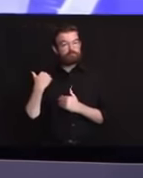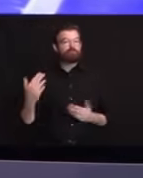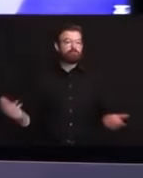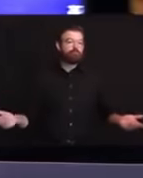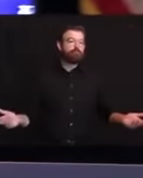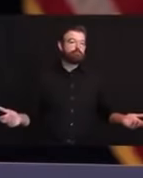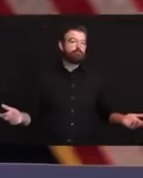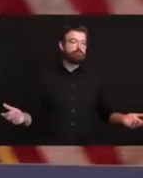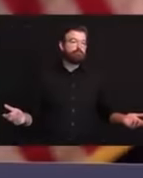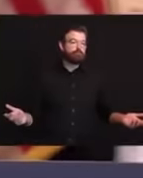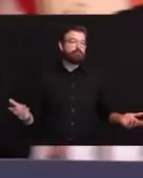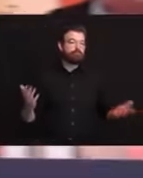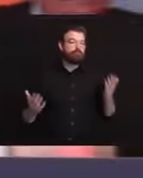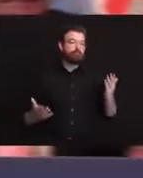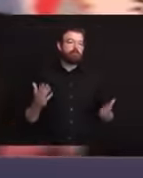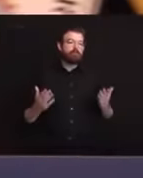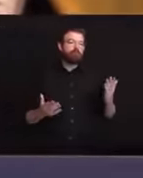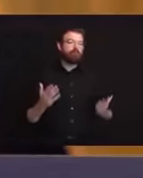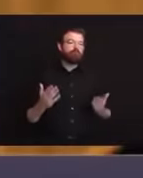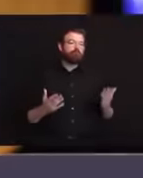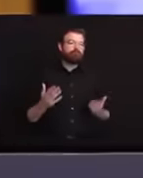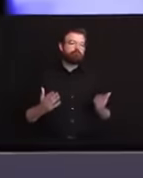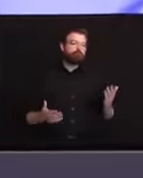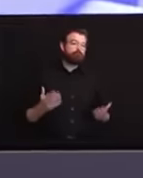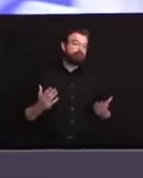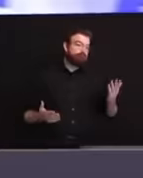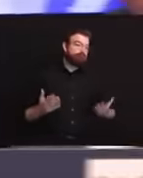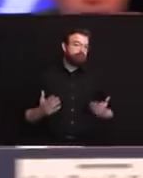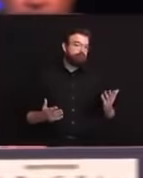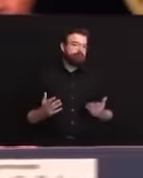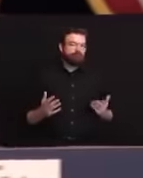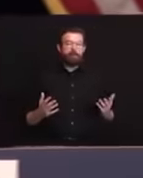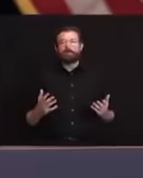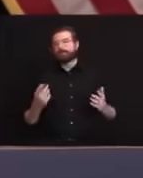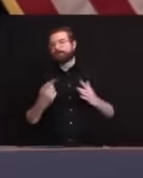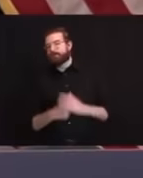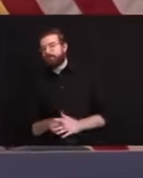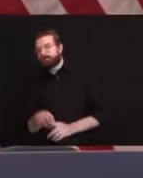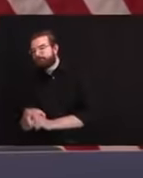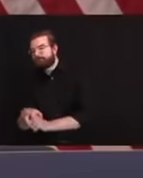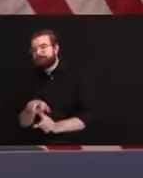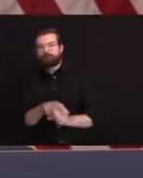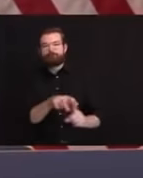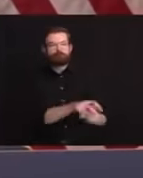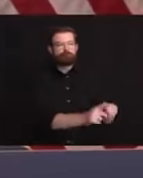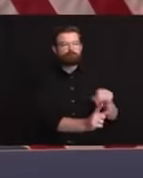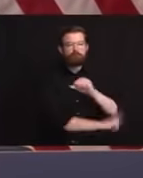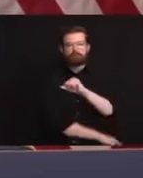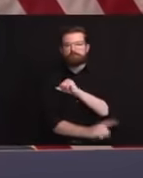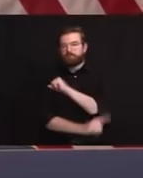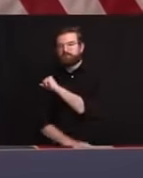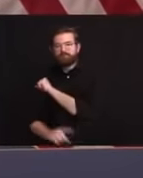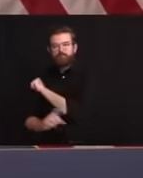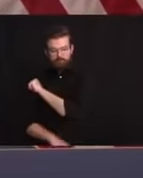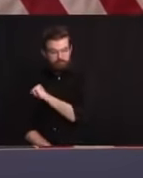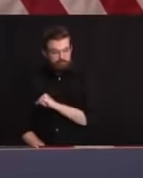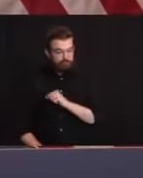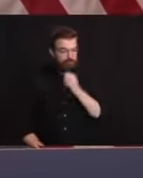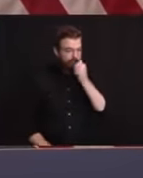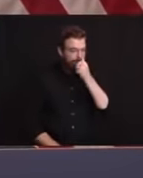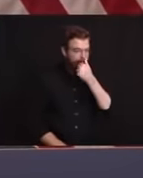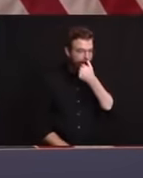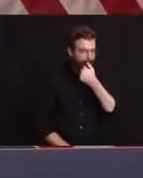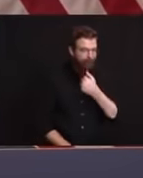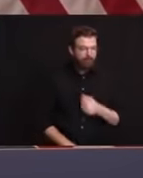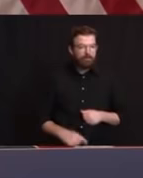Pat, do you want to comment on traffic fatalities? Certainly, and I haven't had, I don't have the year-to-date stats in front of me, but I will just comment